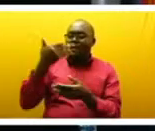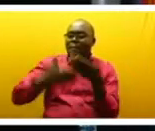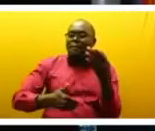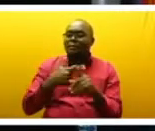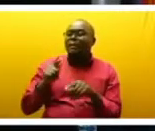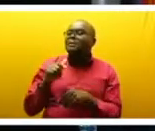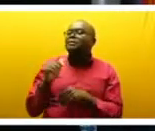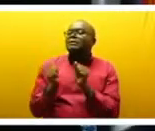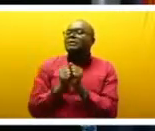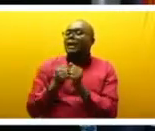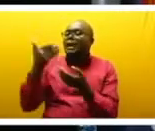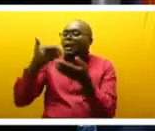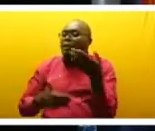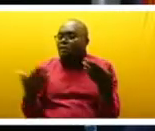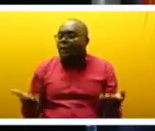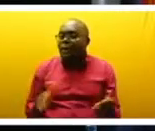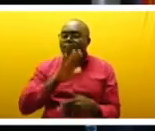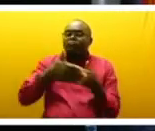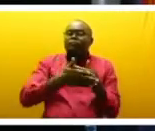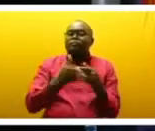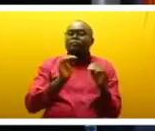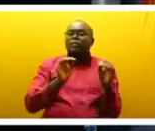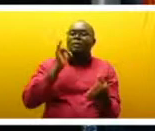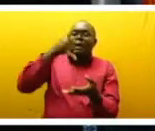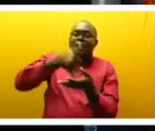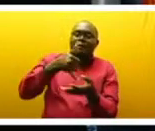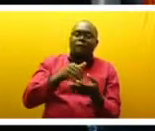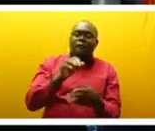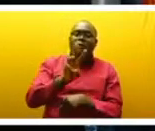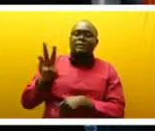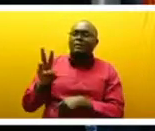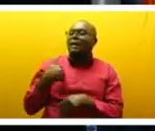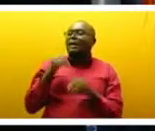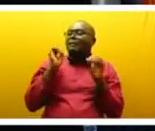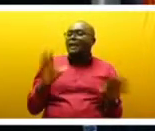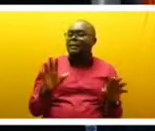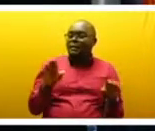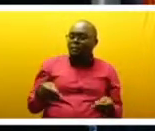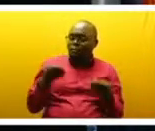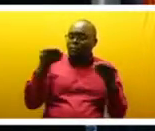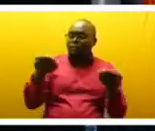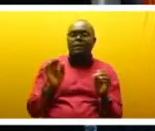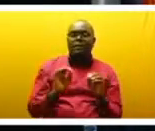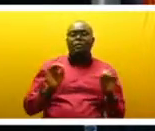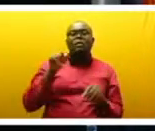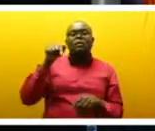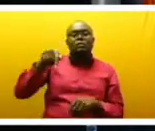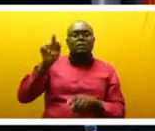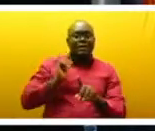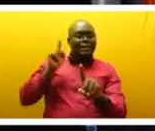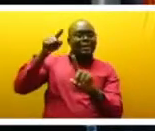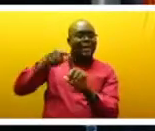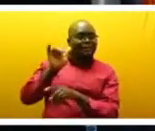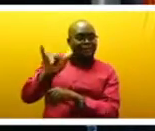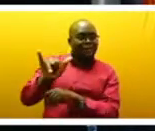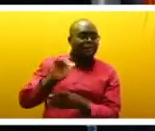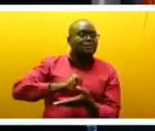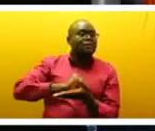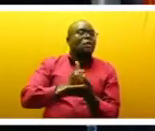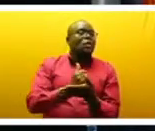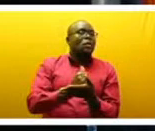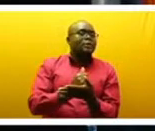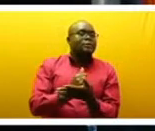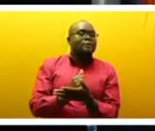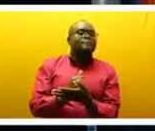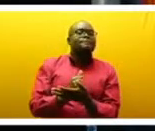10 reports. They are not on the website, and we have not been provided with them as of today. The purpose of that audit is that